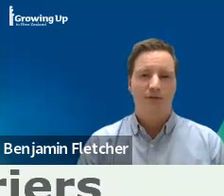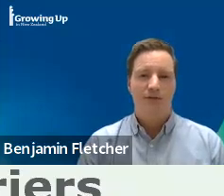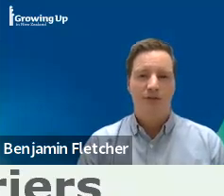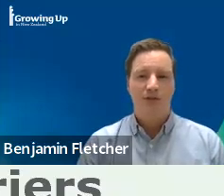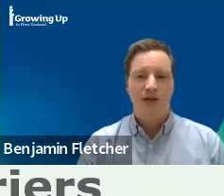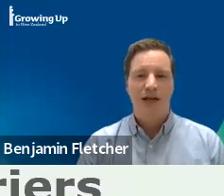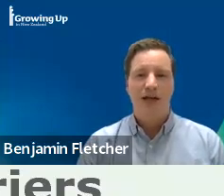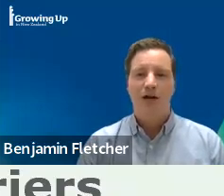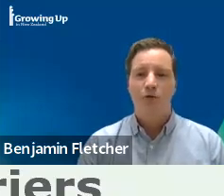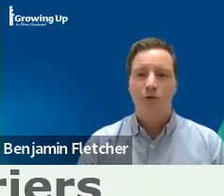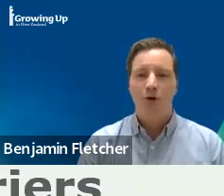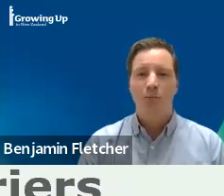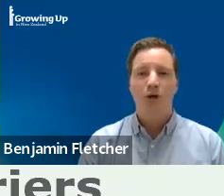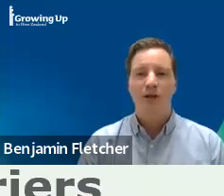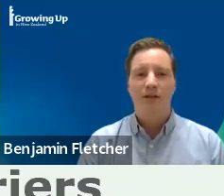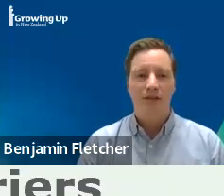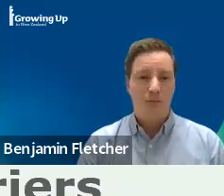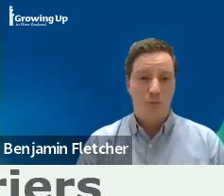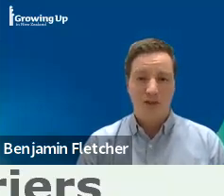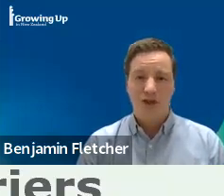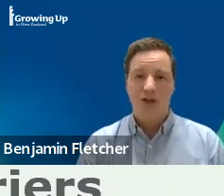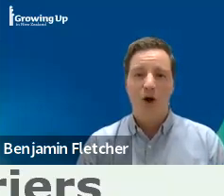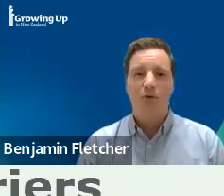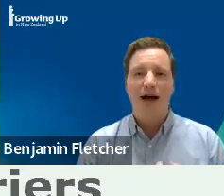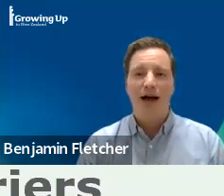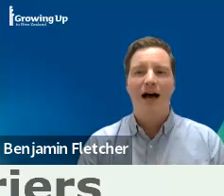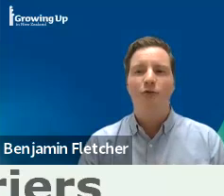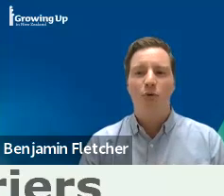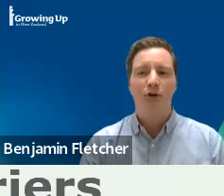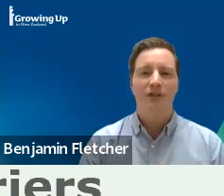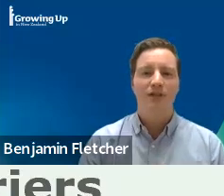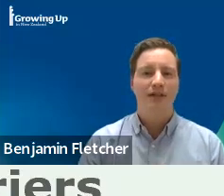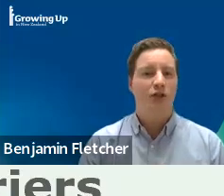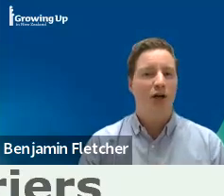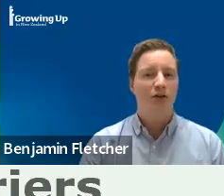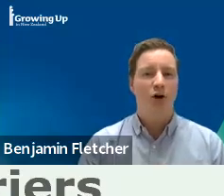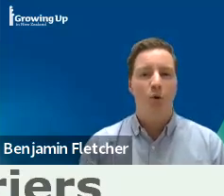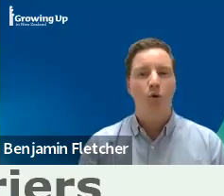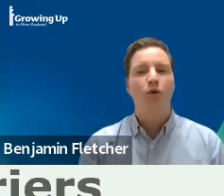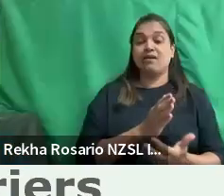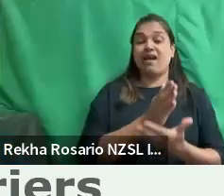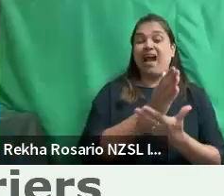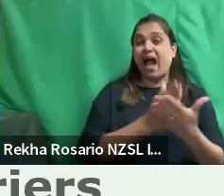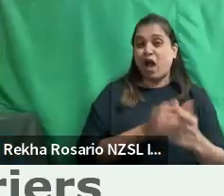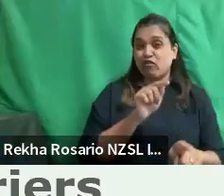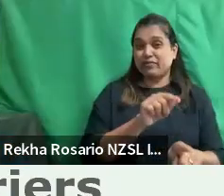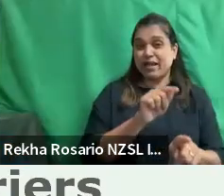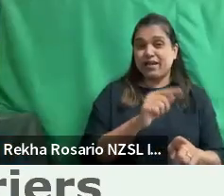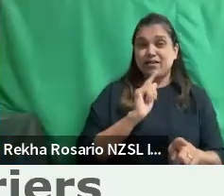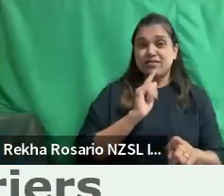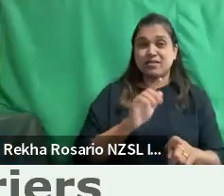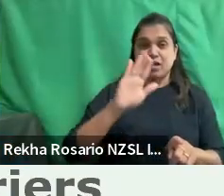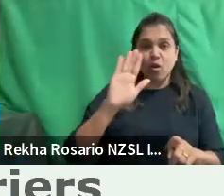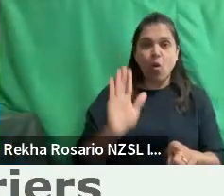12 months, and from which over half reported that their child got all the help they